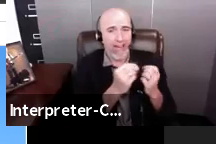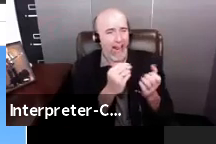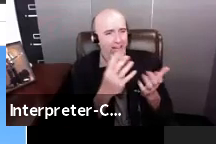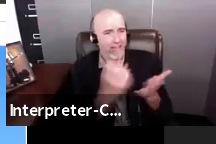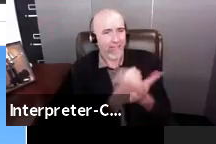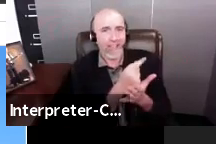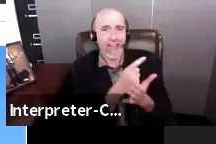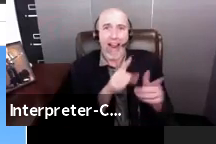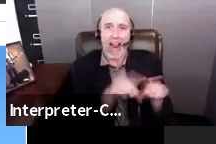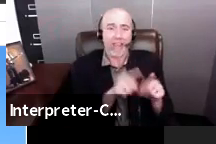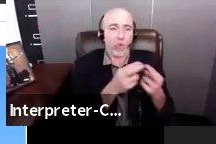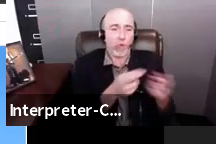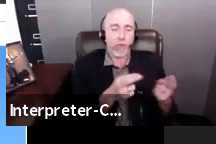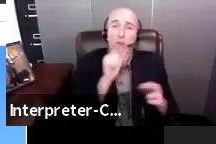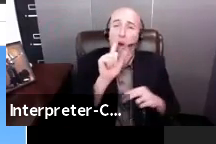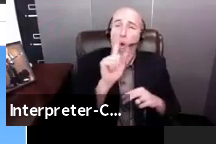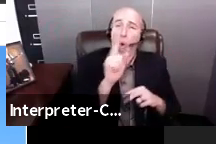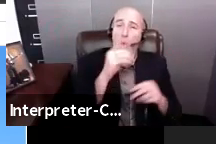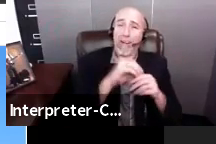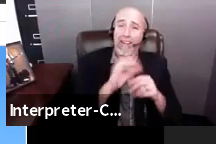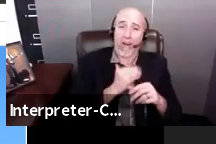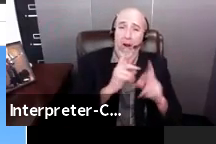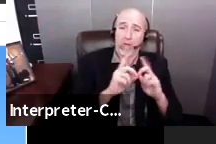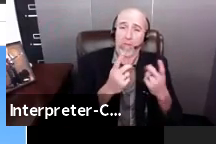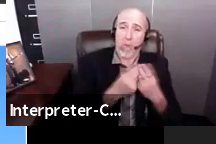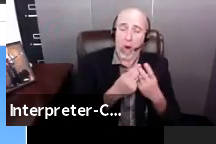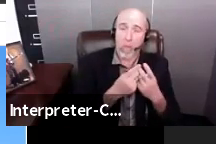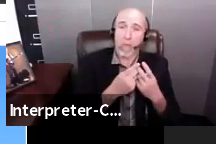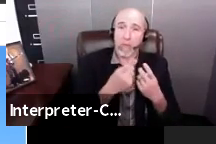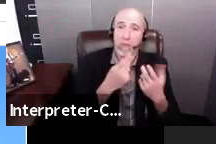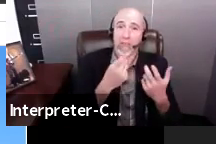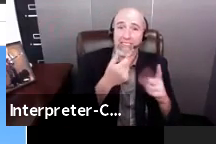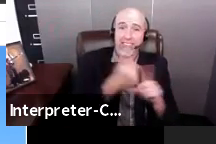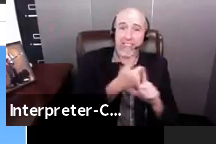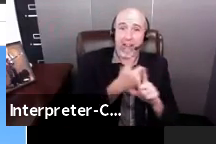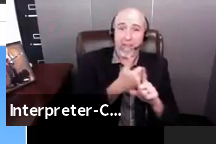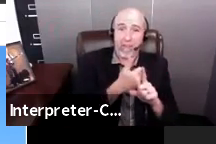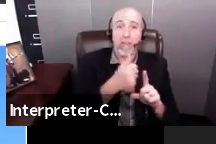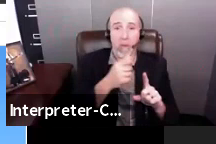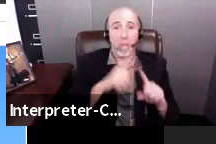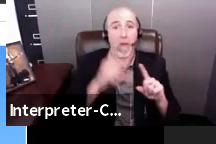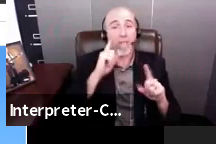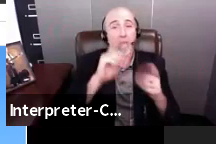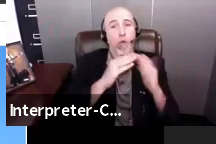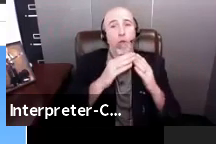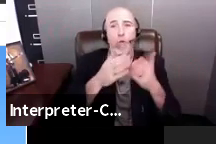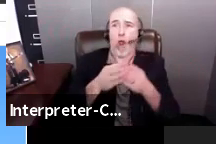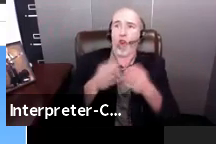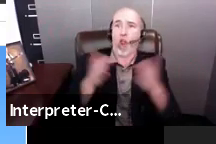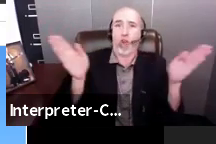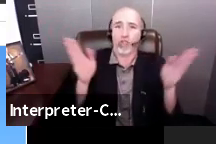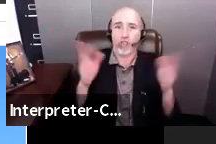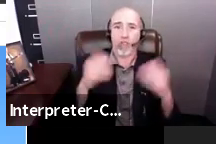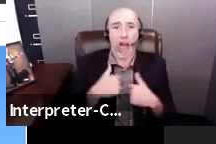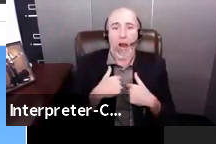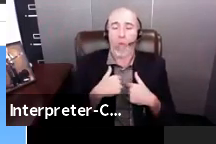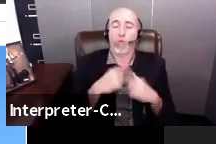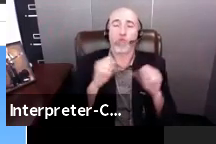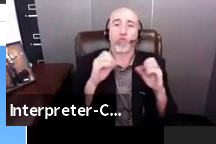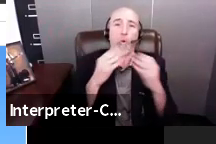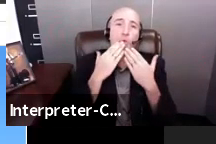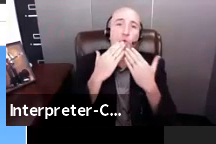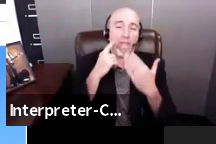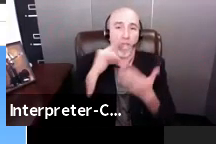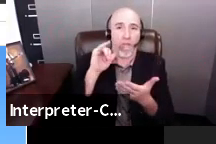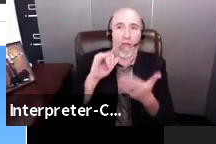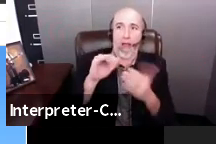only within the departments of the city itself, but in the community at large. And we're so grateful for